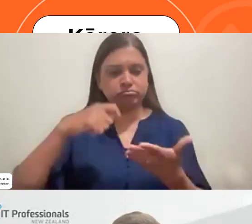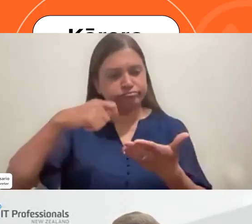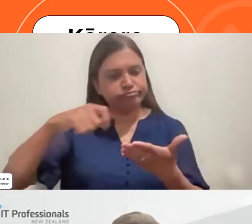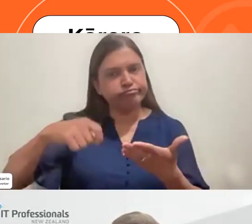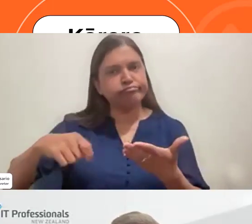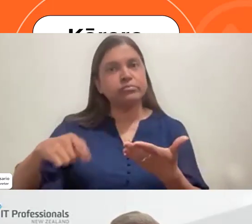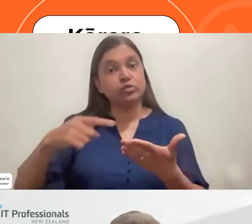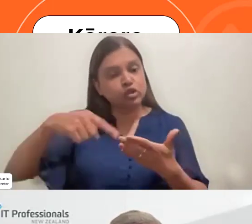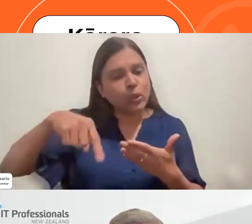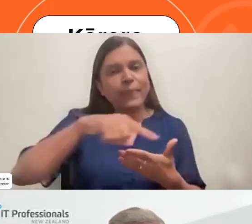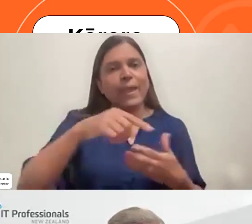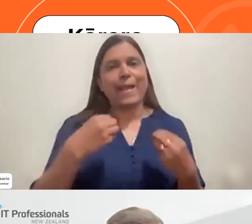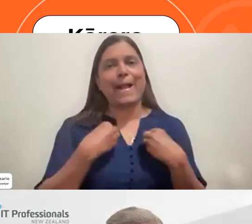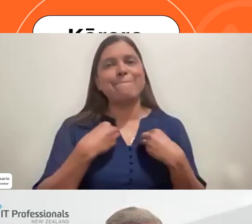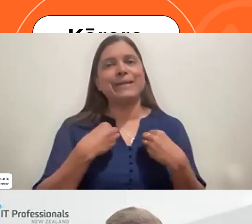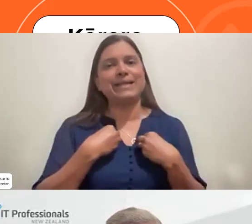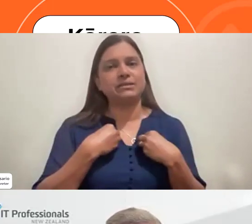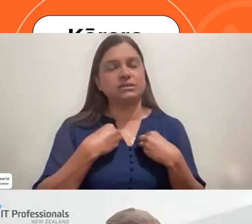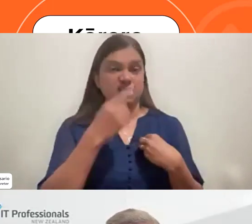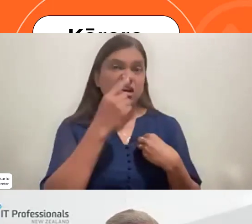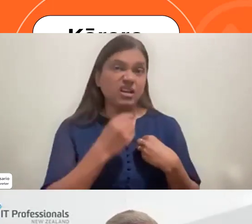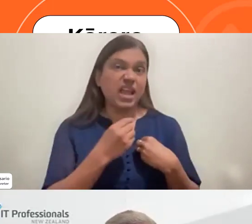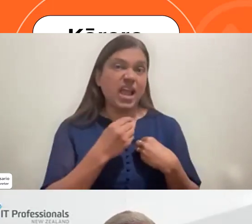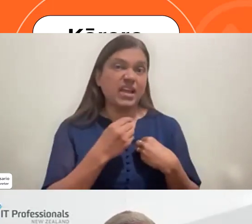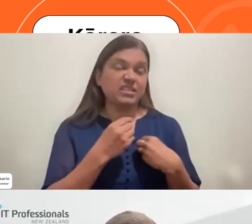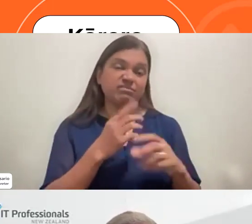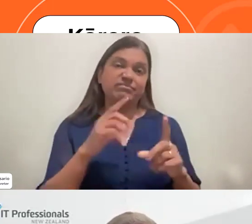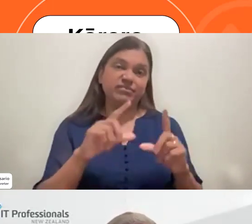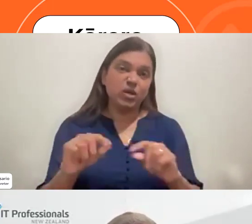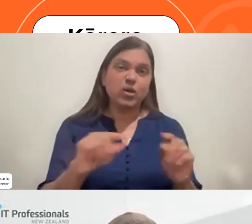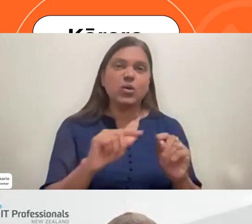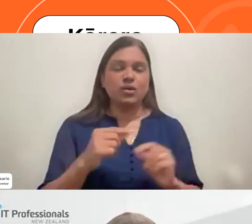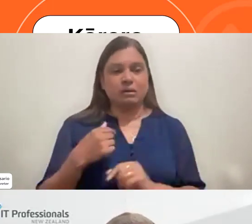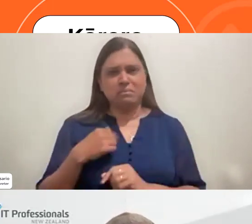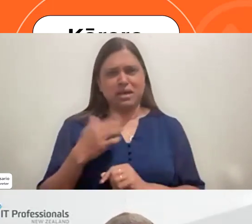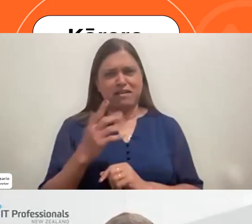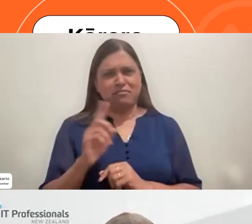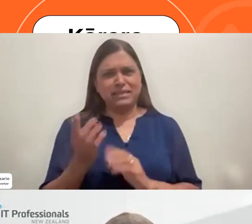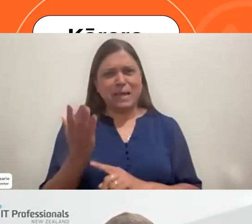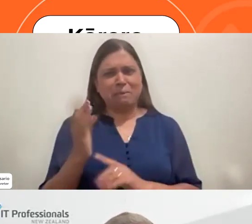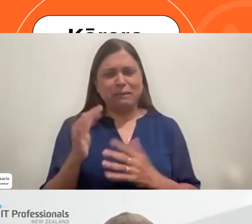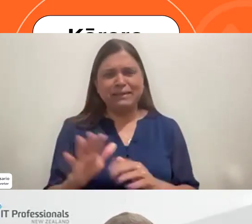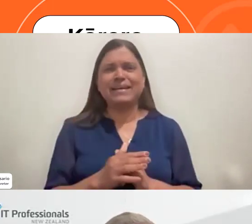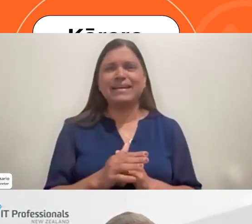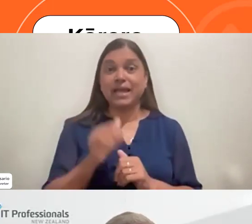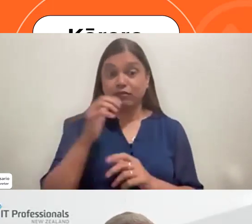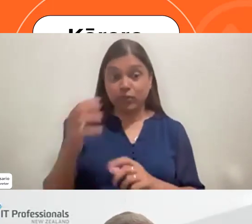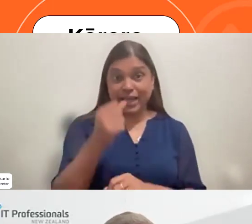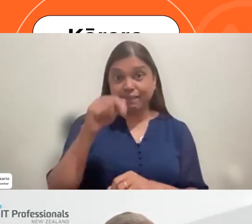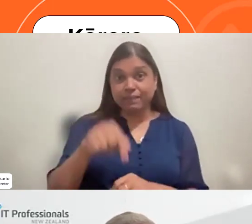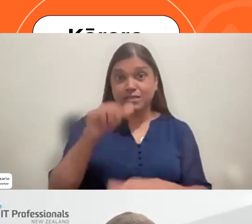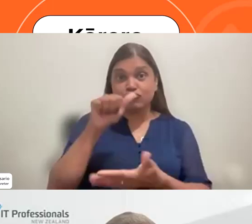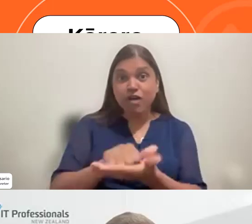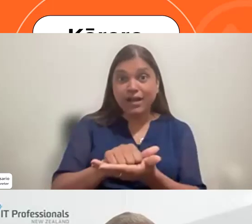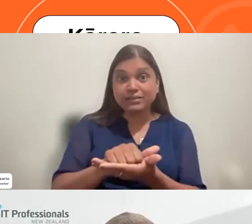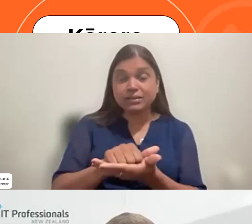real difference. So my 5 minutes must be up, but I'll close by saying, if we get this right, if we have the chance to